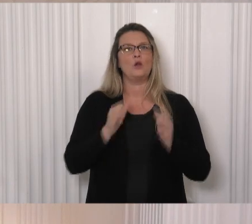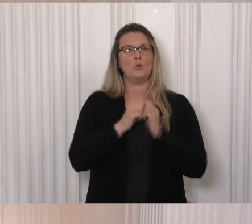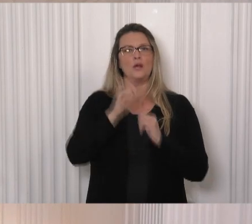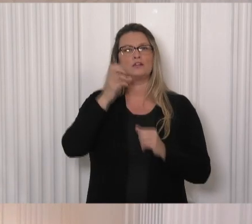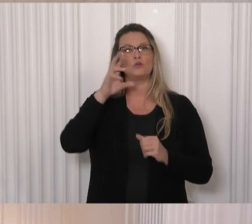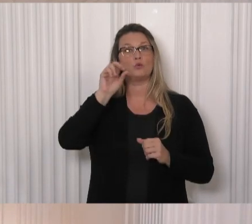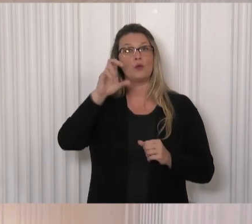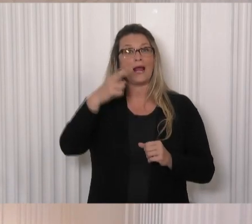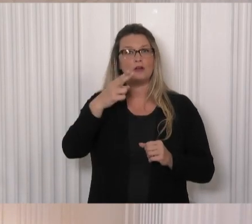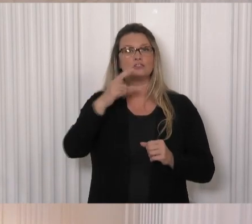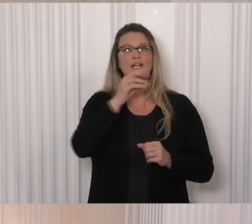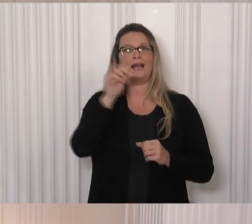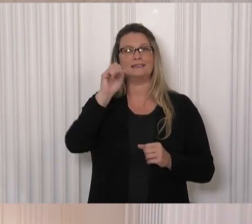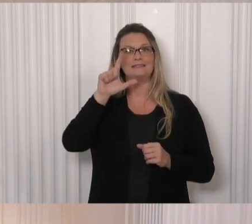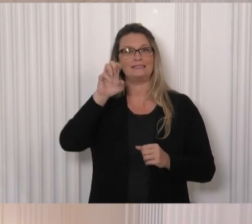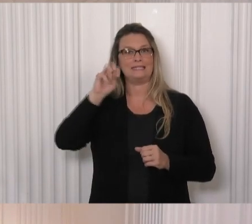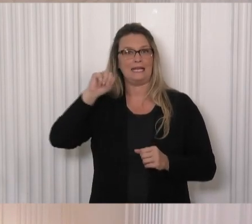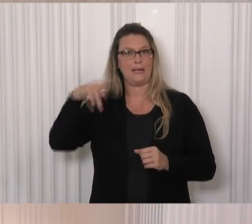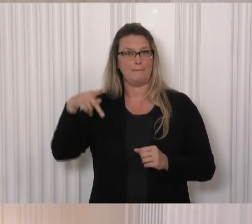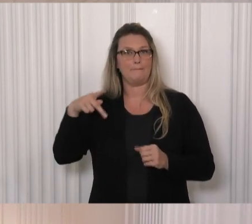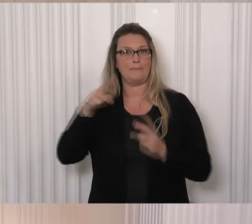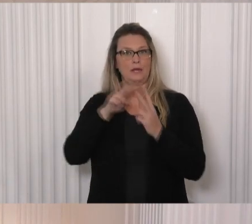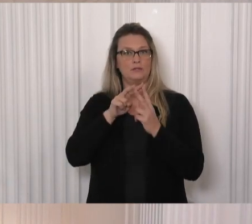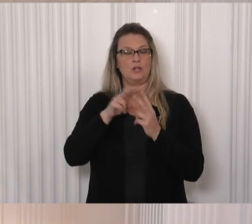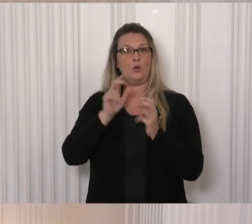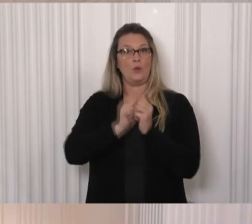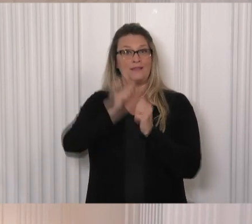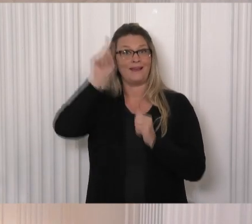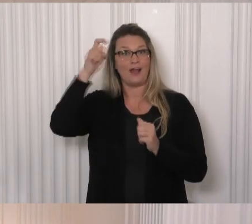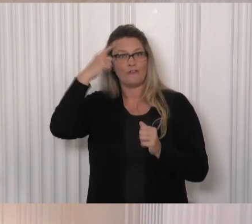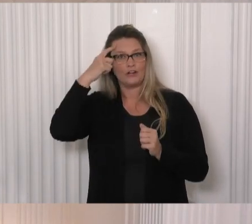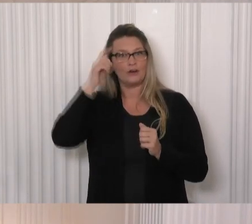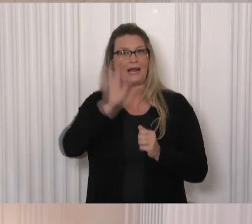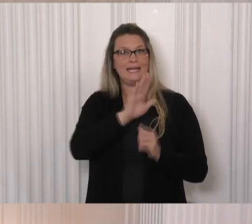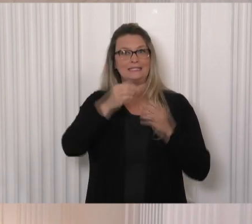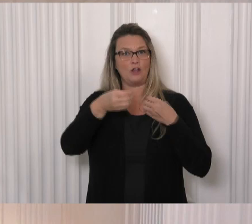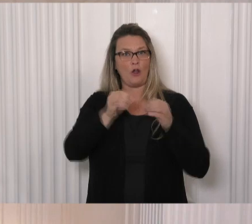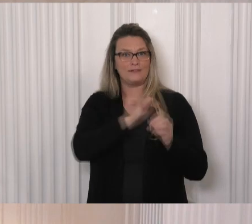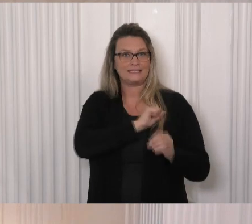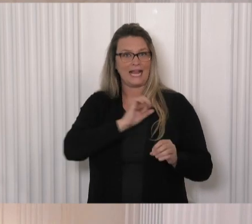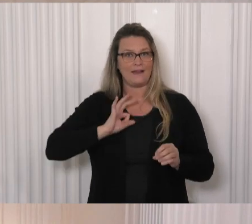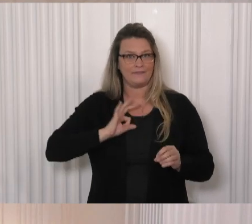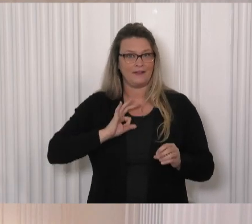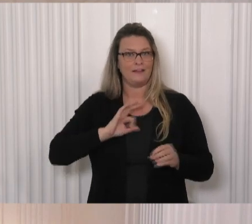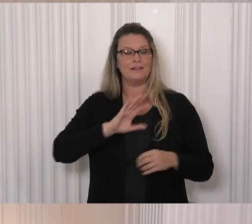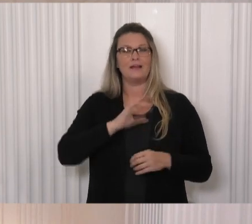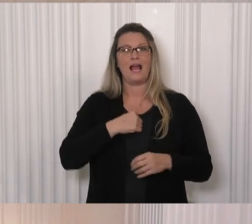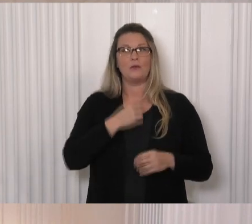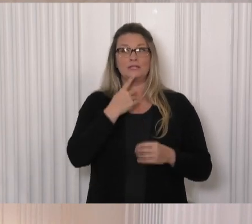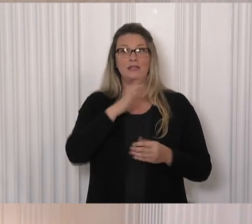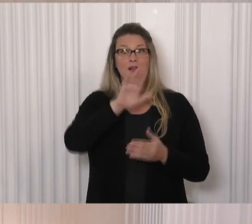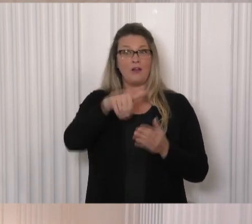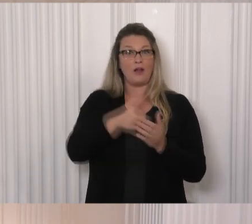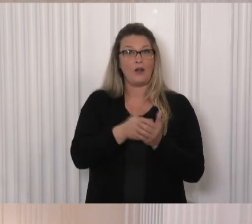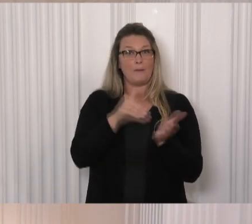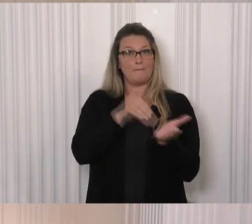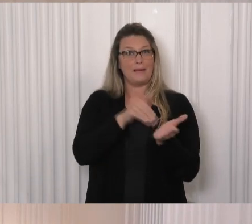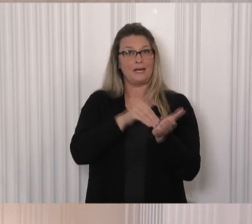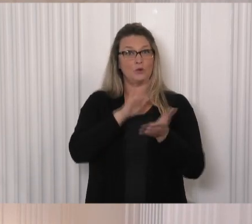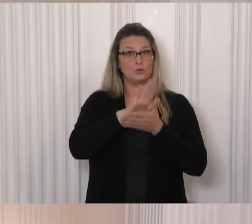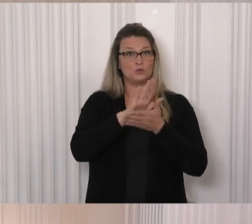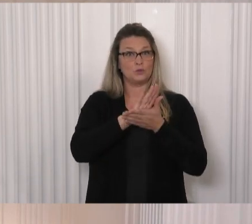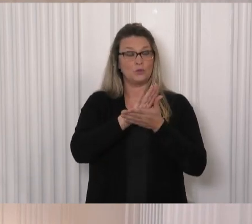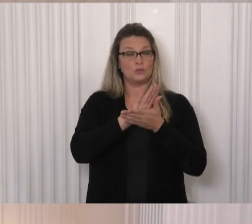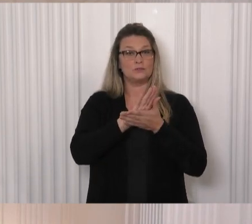and Commissioner Slemp, with the governor and the governor's office. And I would say all of the medical schools are